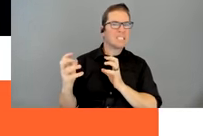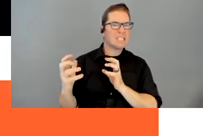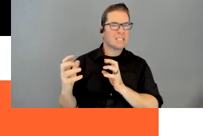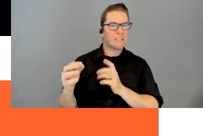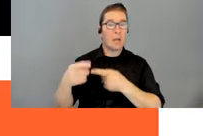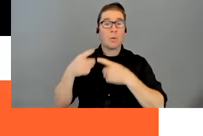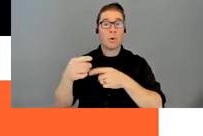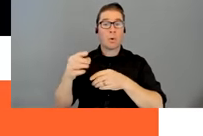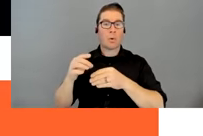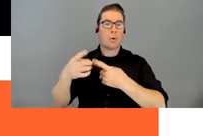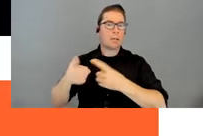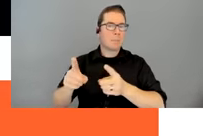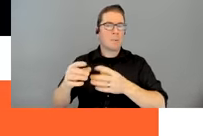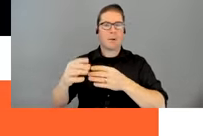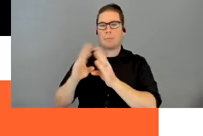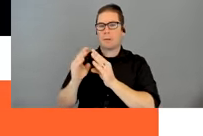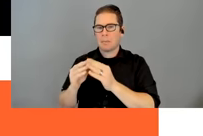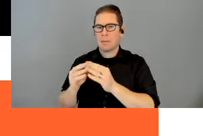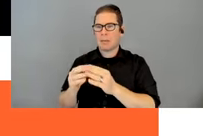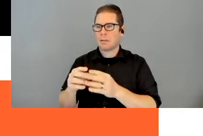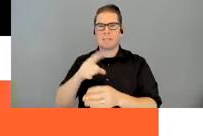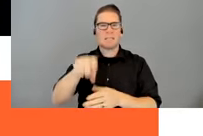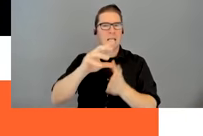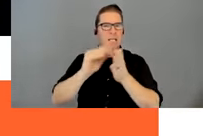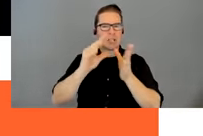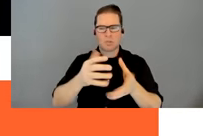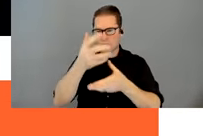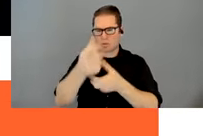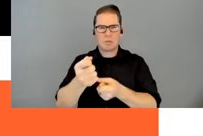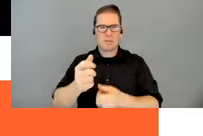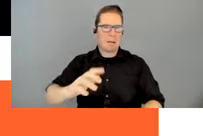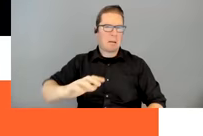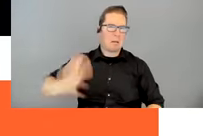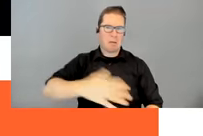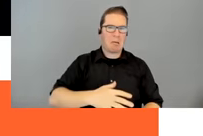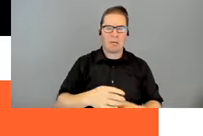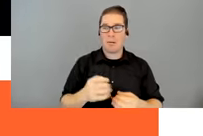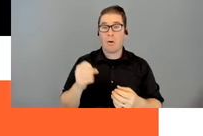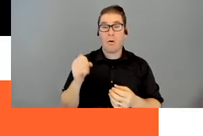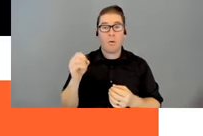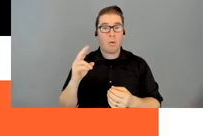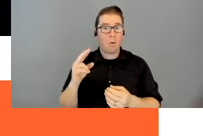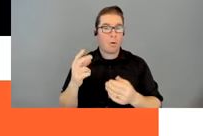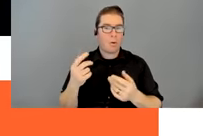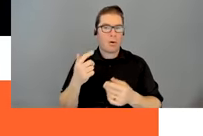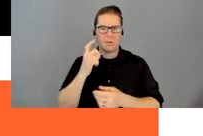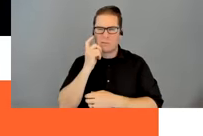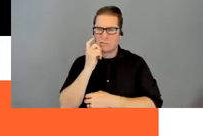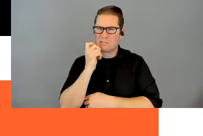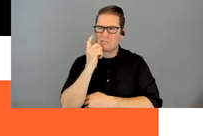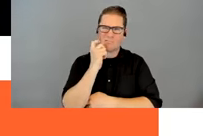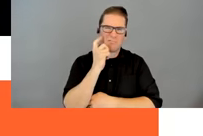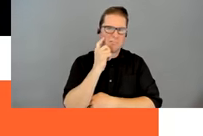meetings, loss of faith in students, or an increased feelings of suspicions about